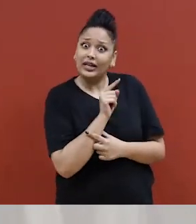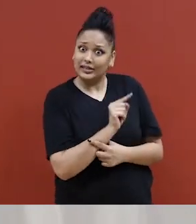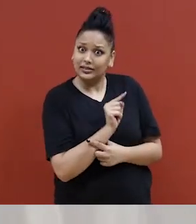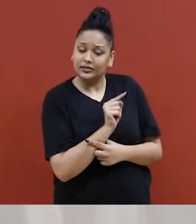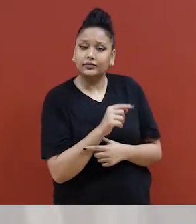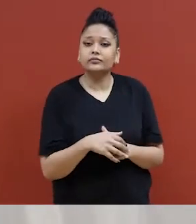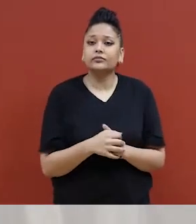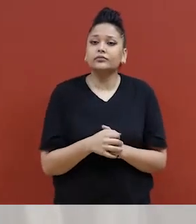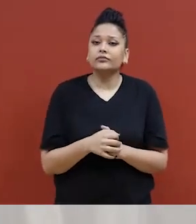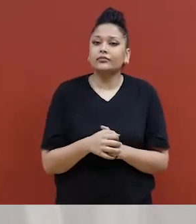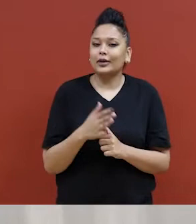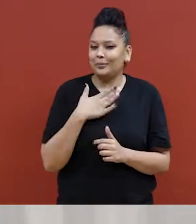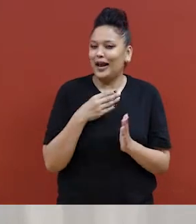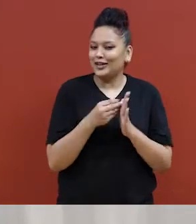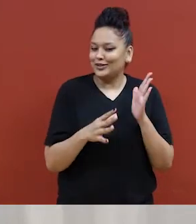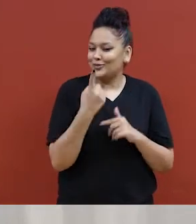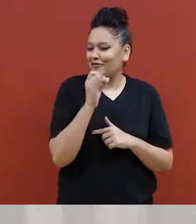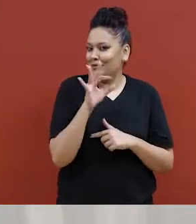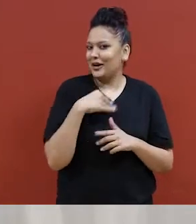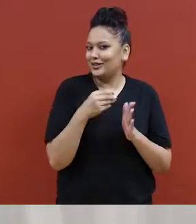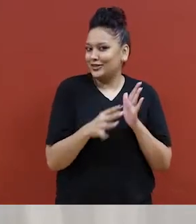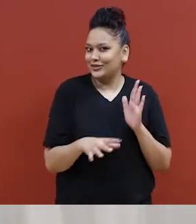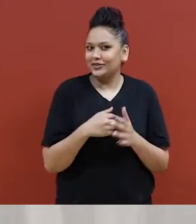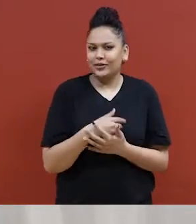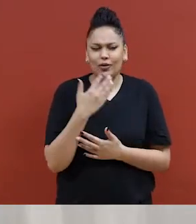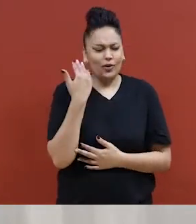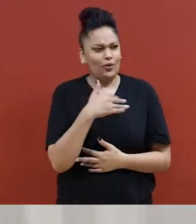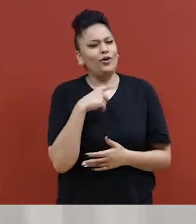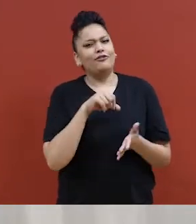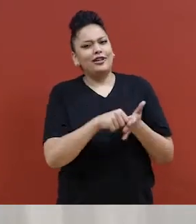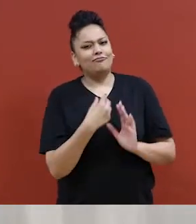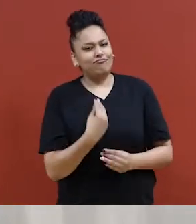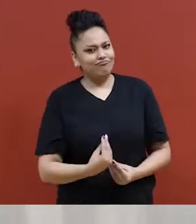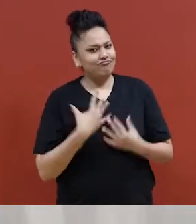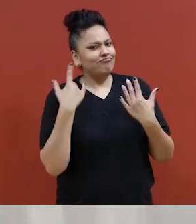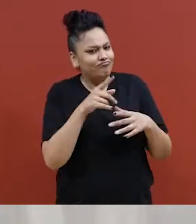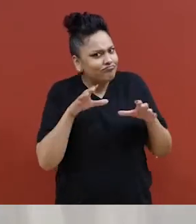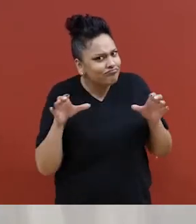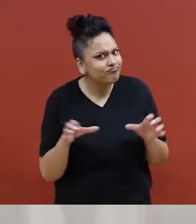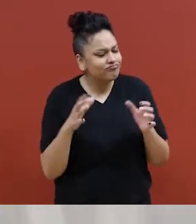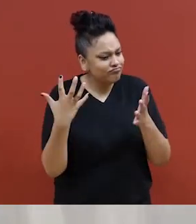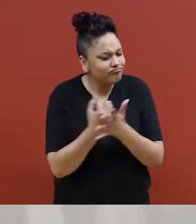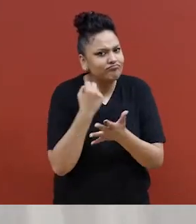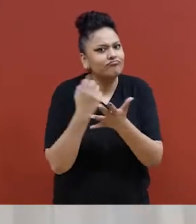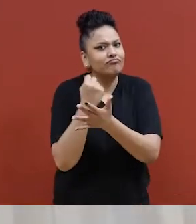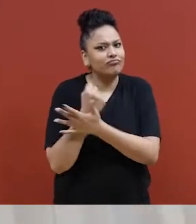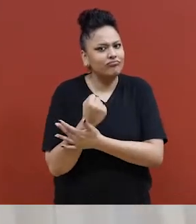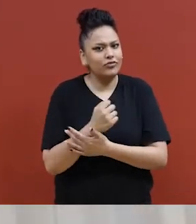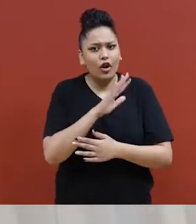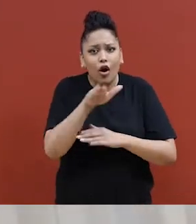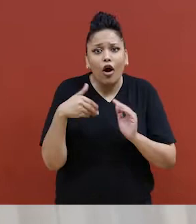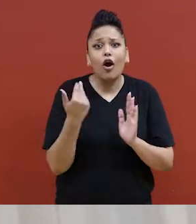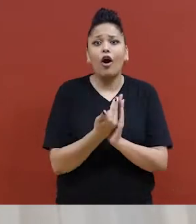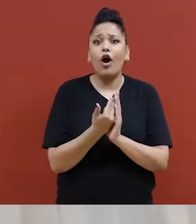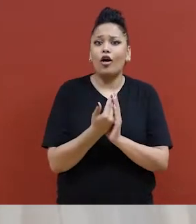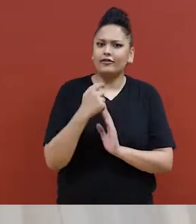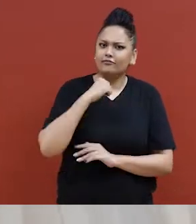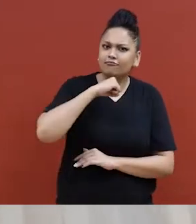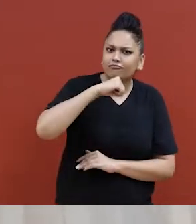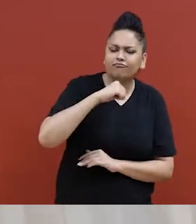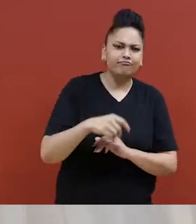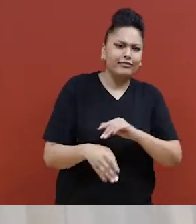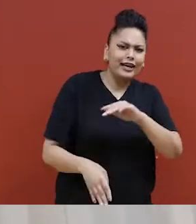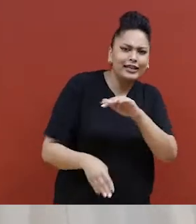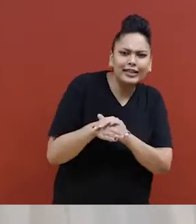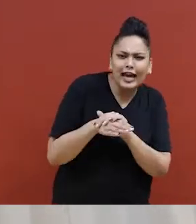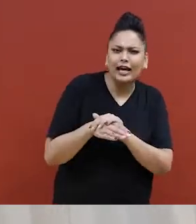93 years old. She was my student. You should have seen her. She did everything. She did all of